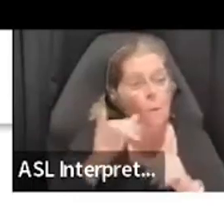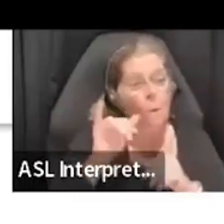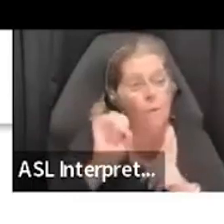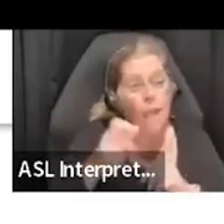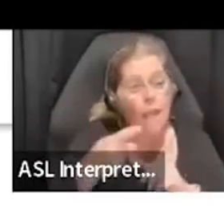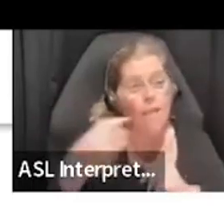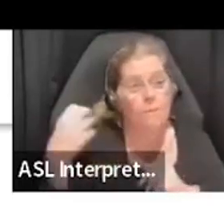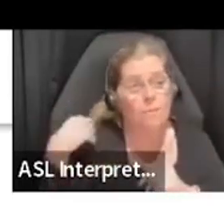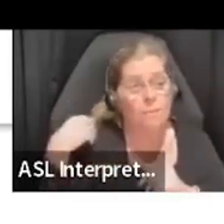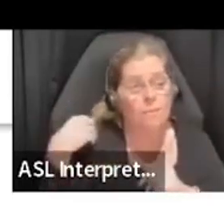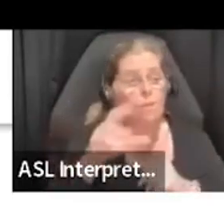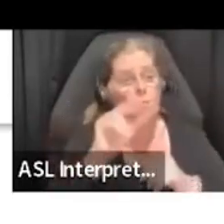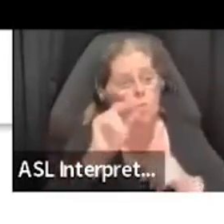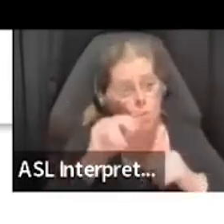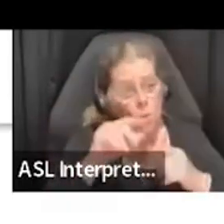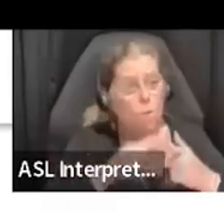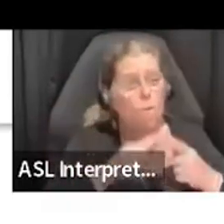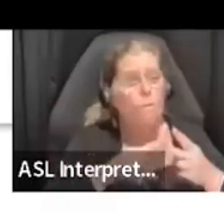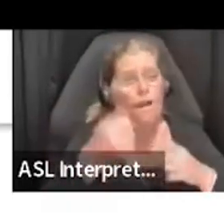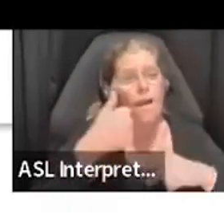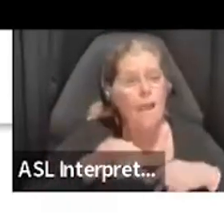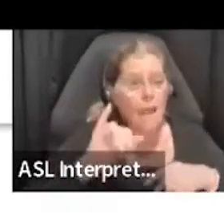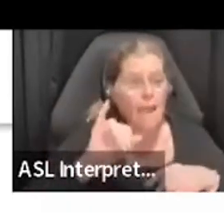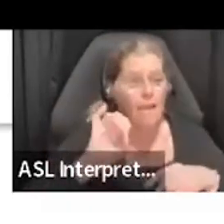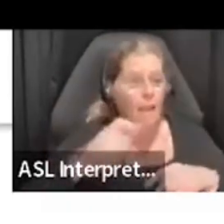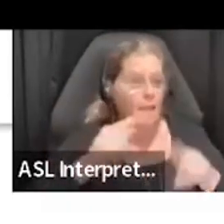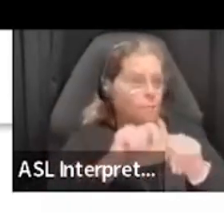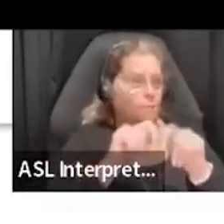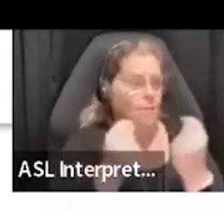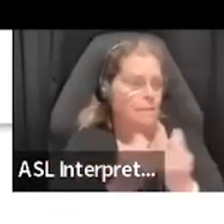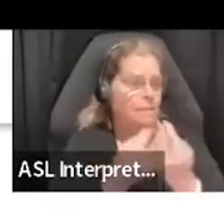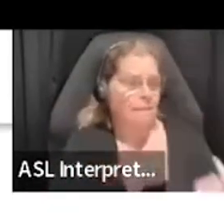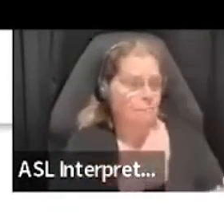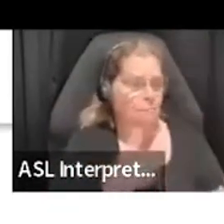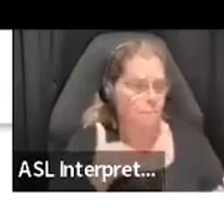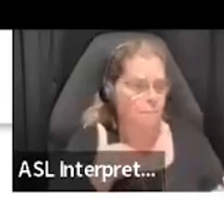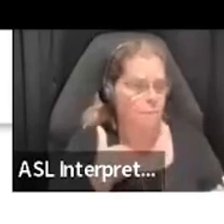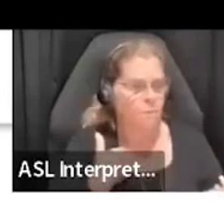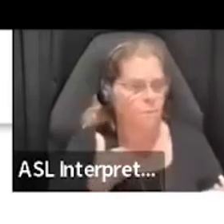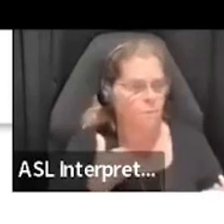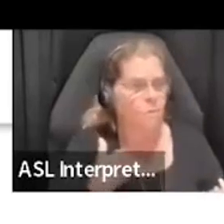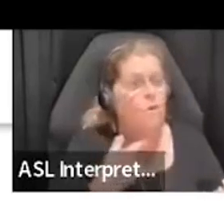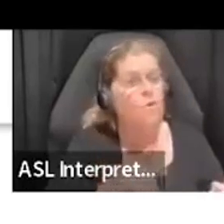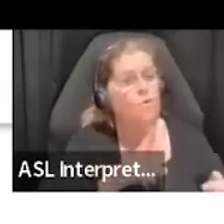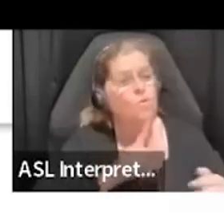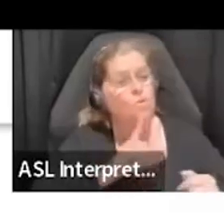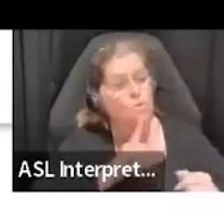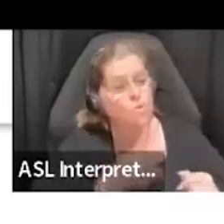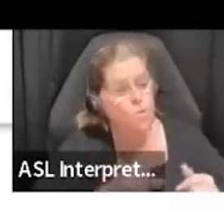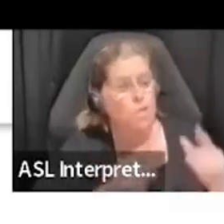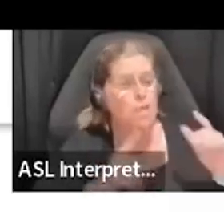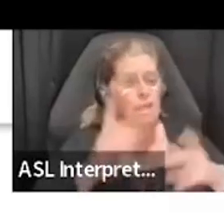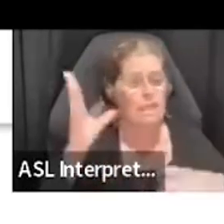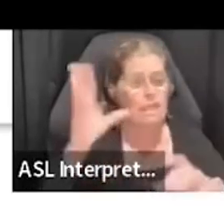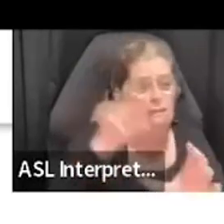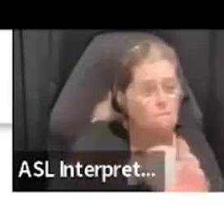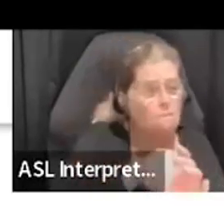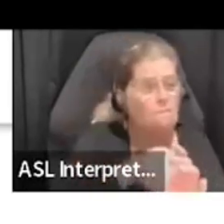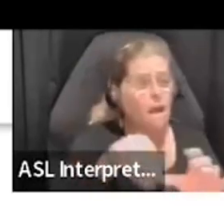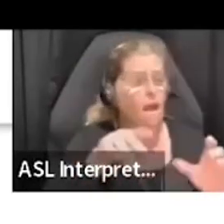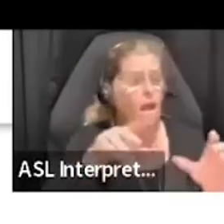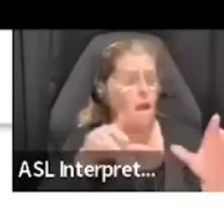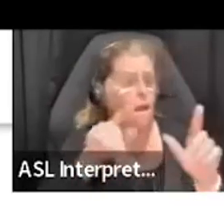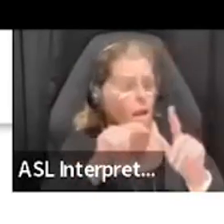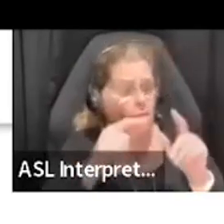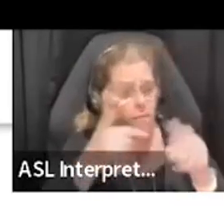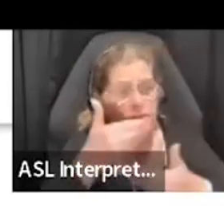but to any IEP team member, what do they need to know to really be able to meaningfully participate in that